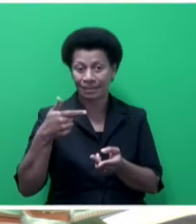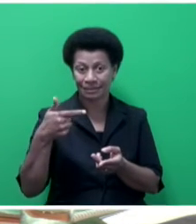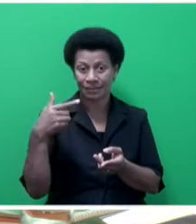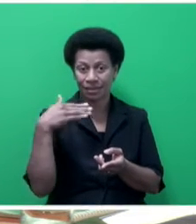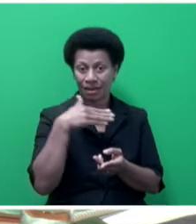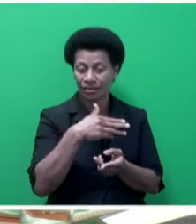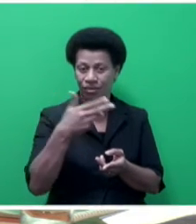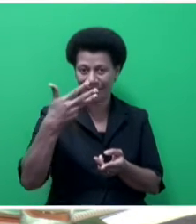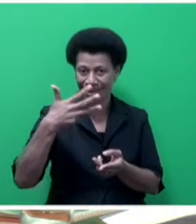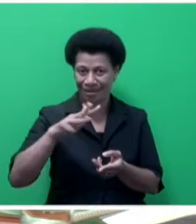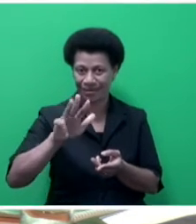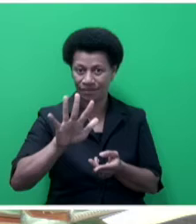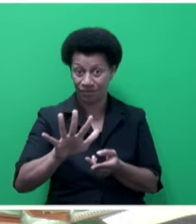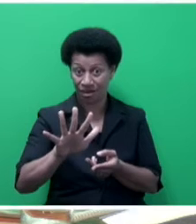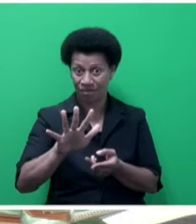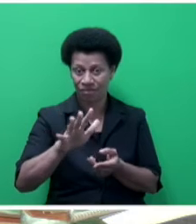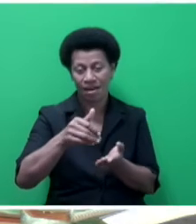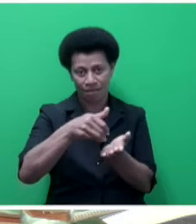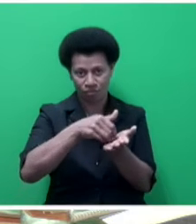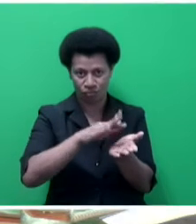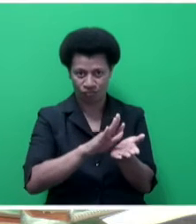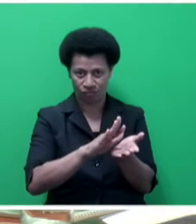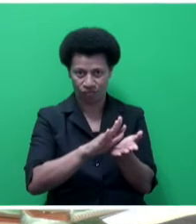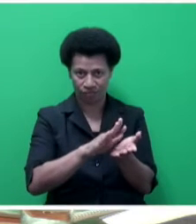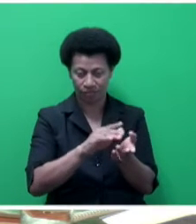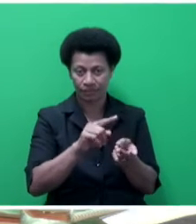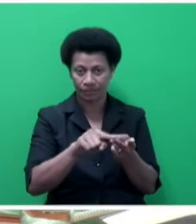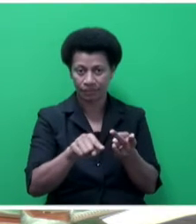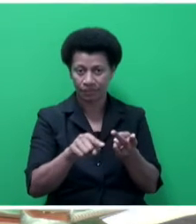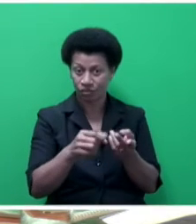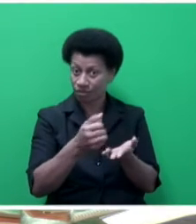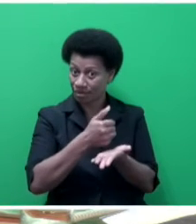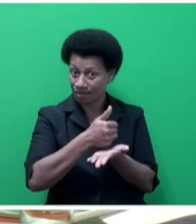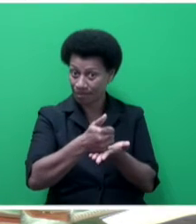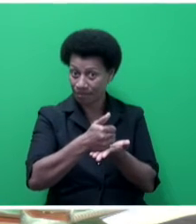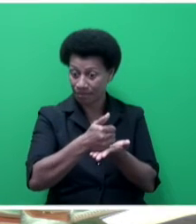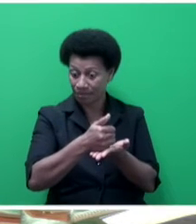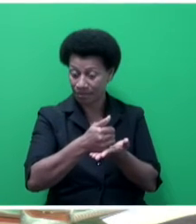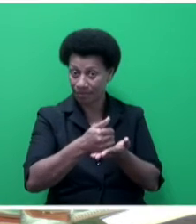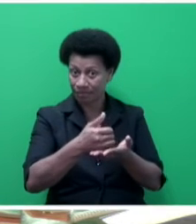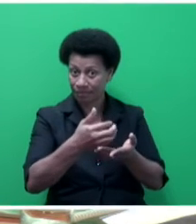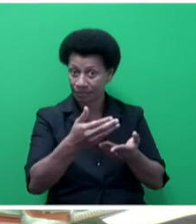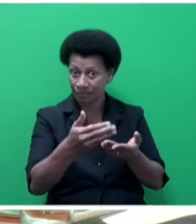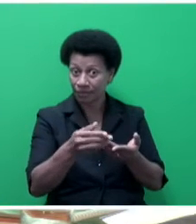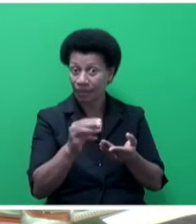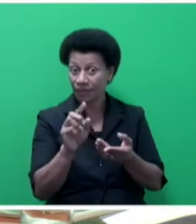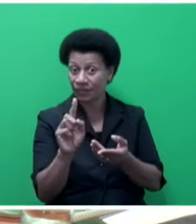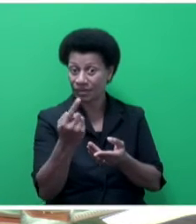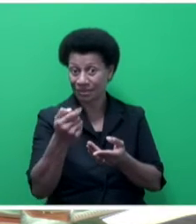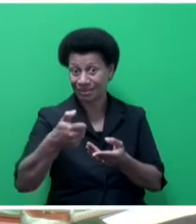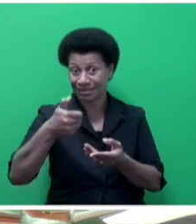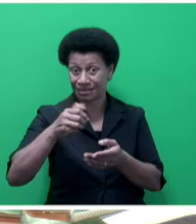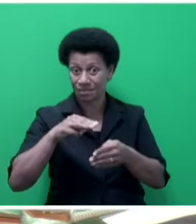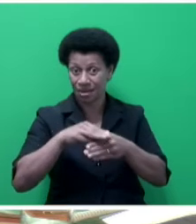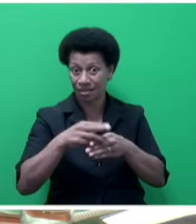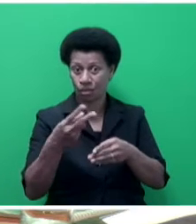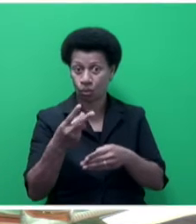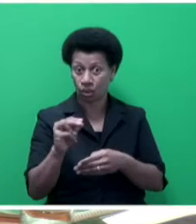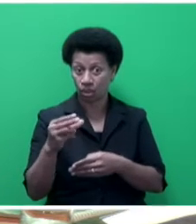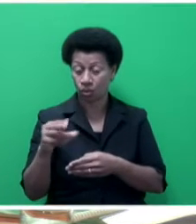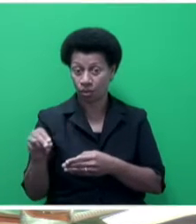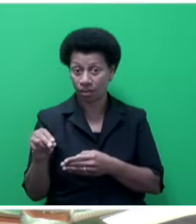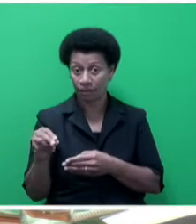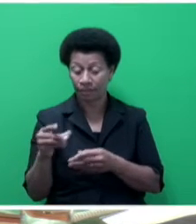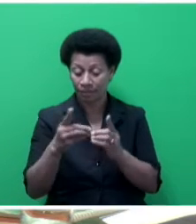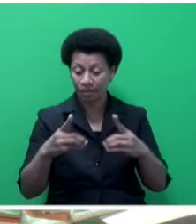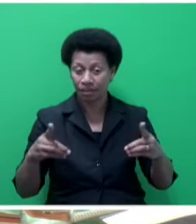795 approved. From these statistics, it's clear that the first 6 months of 2020, Department of